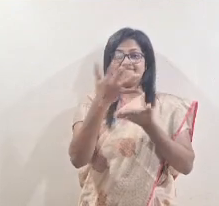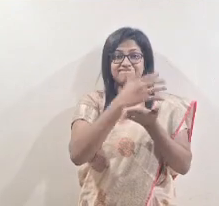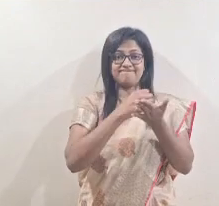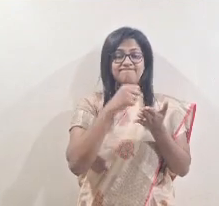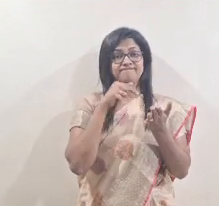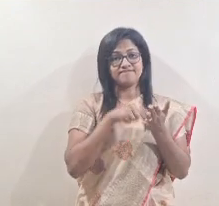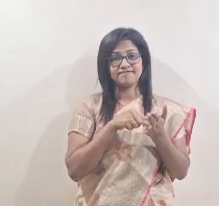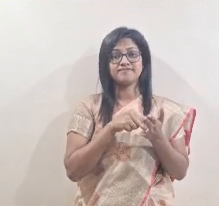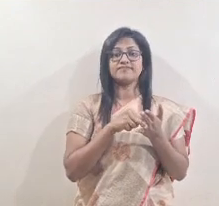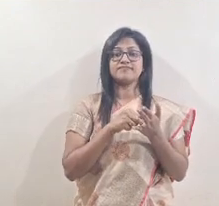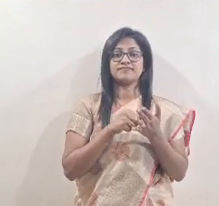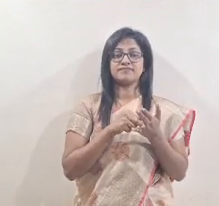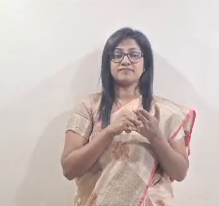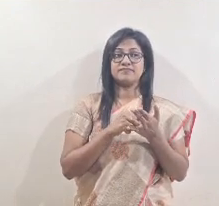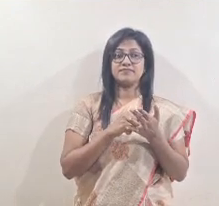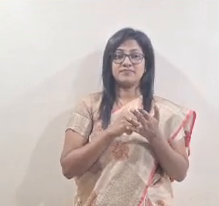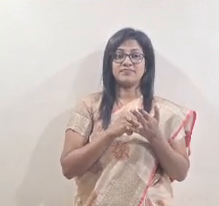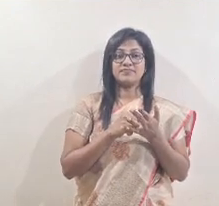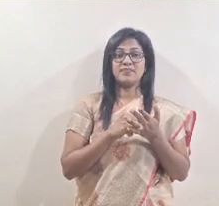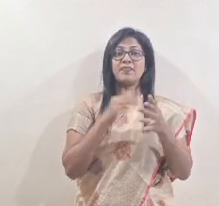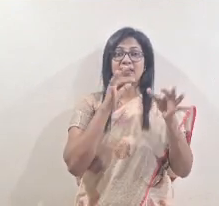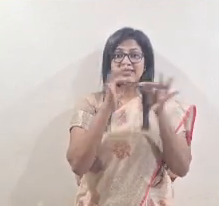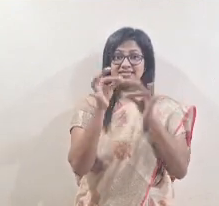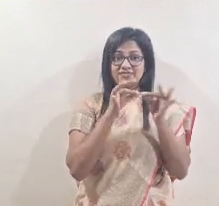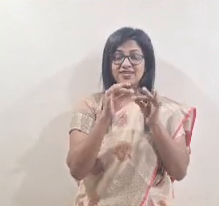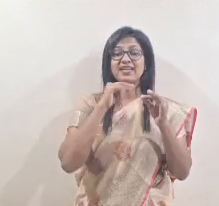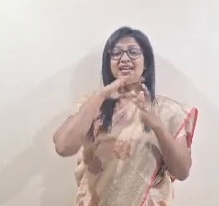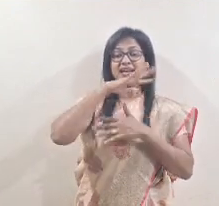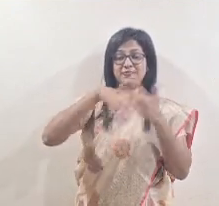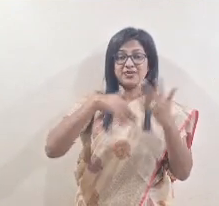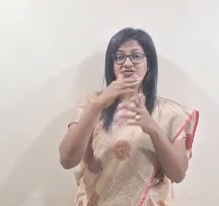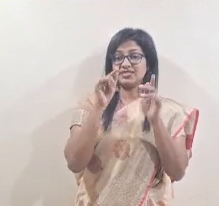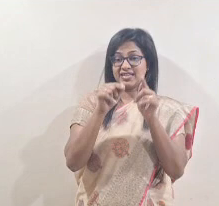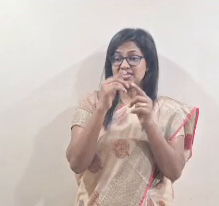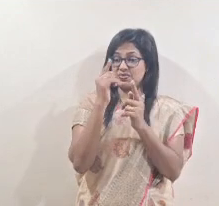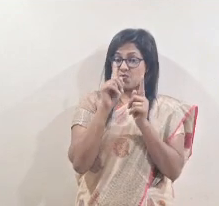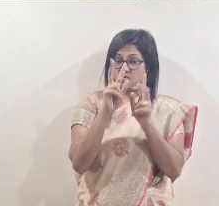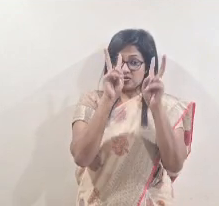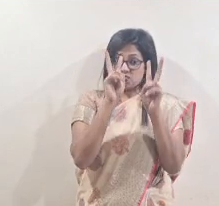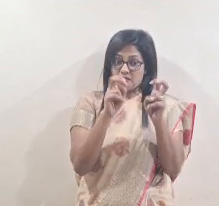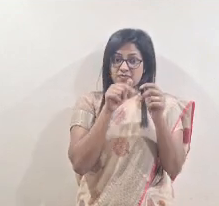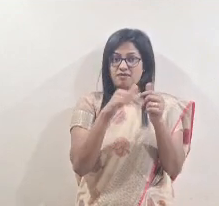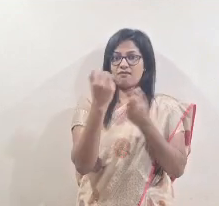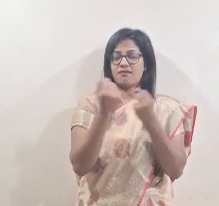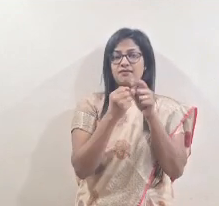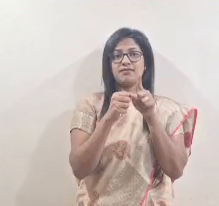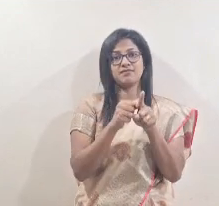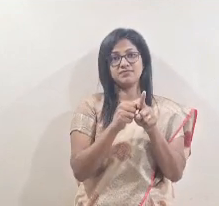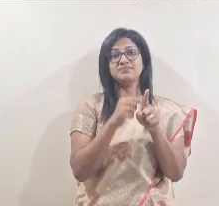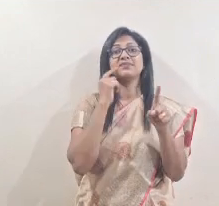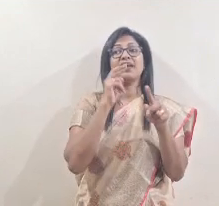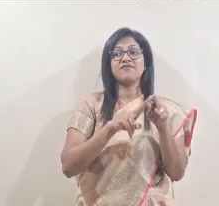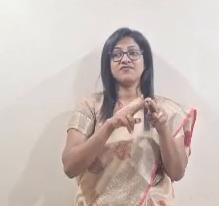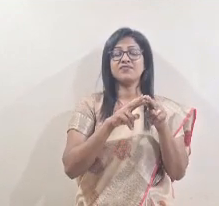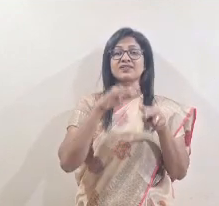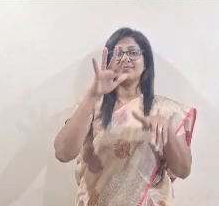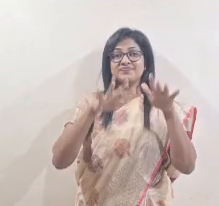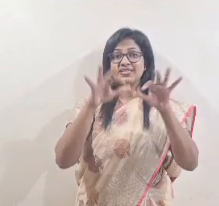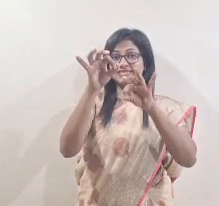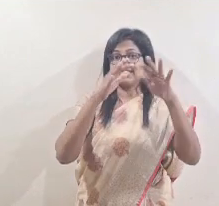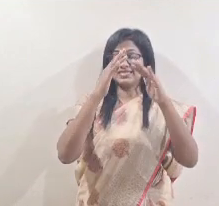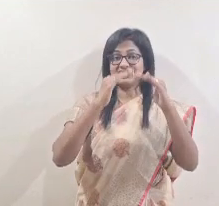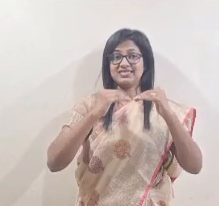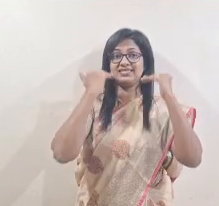that we need to just define the emission profile of that particular vehicle. So when we are considering city